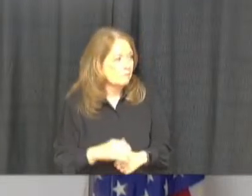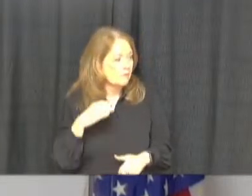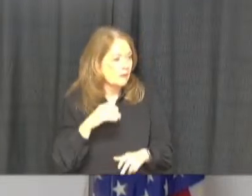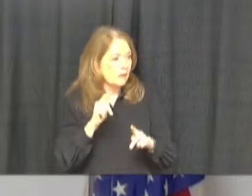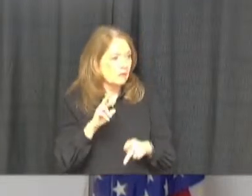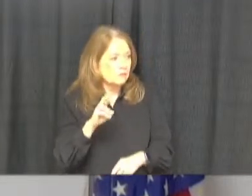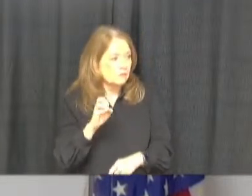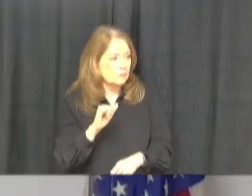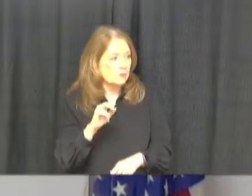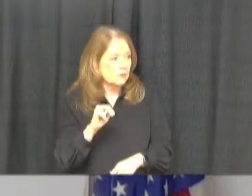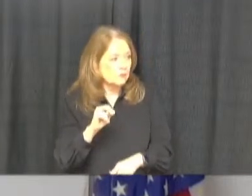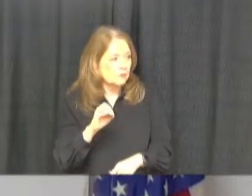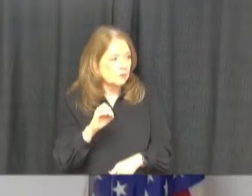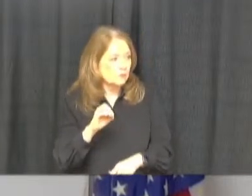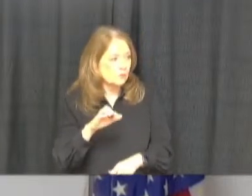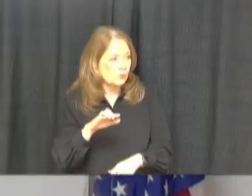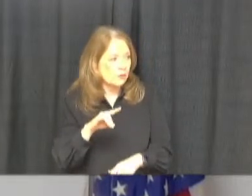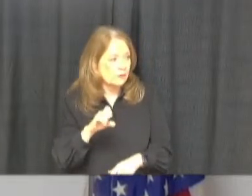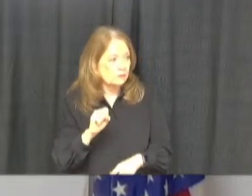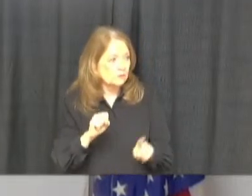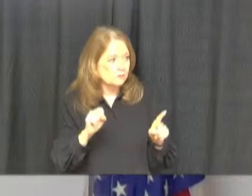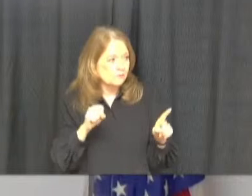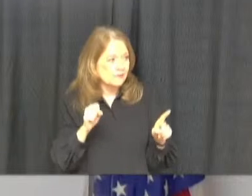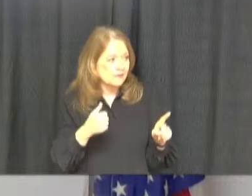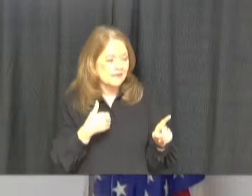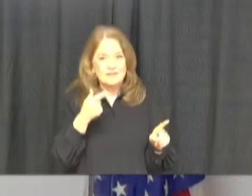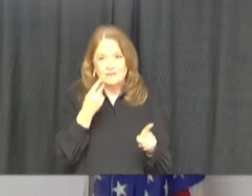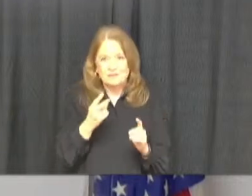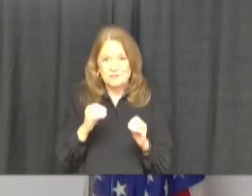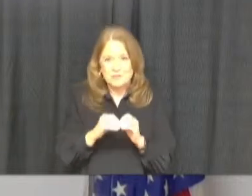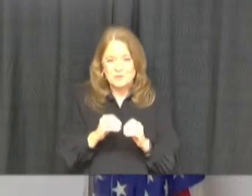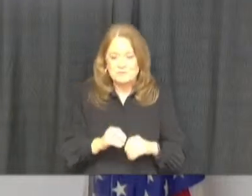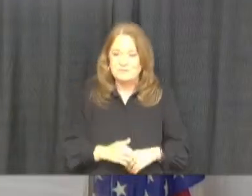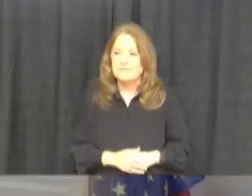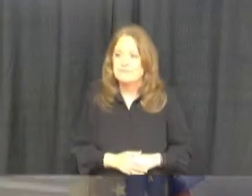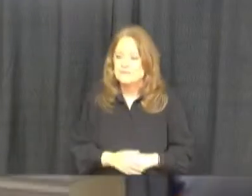Councilperson Reynolds, you're recognized. Yeah, I have a couple more. So the hot list.